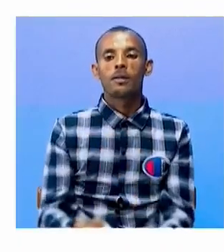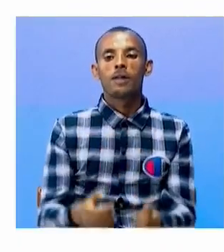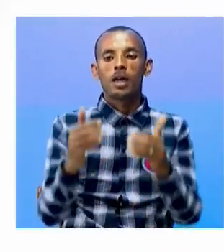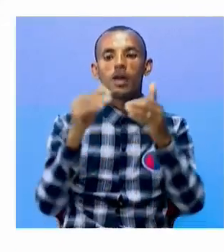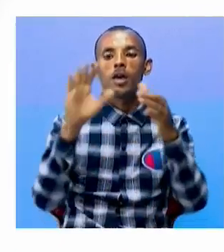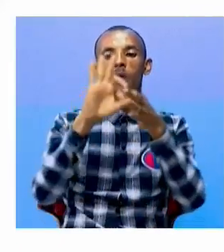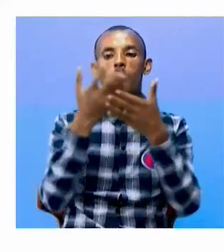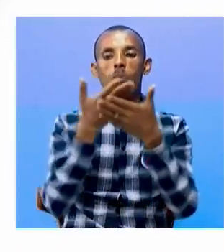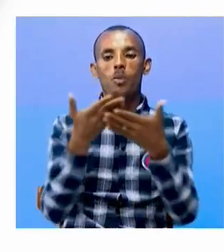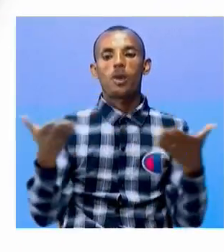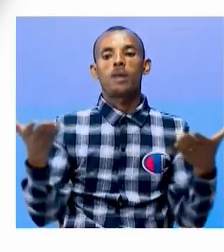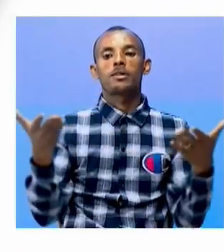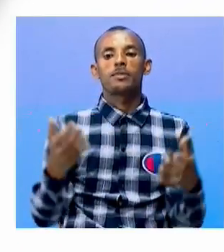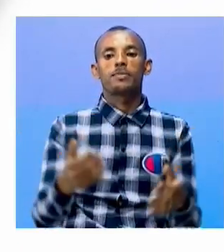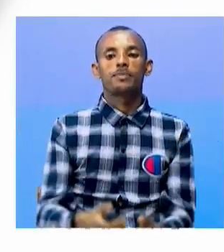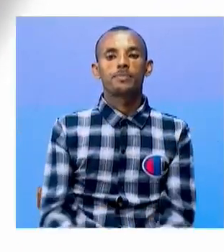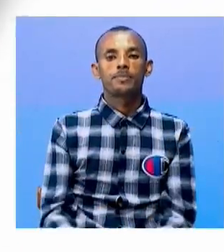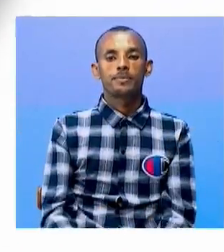equations